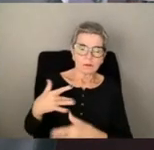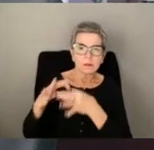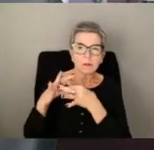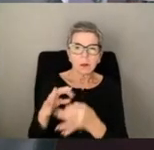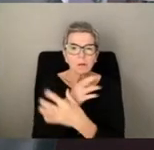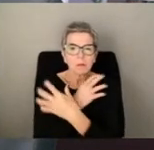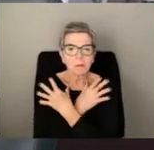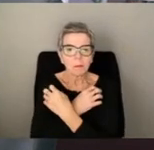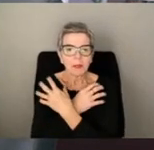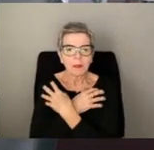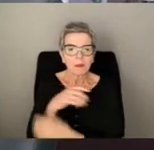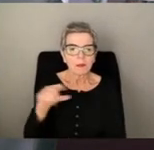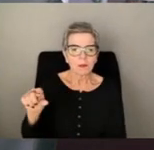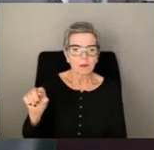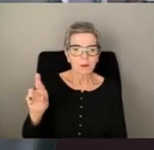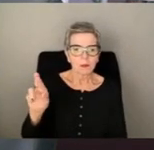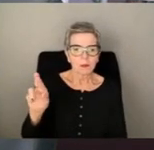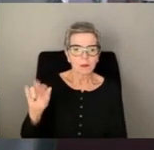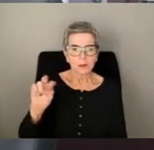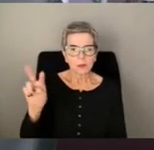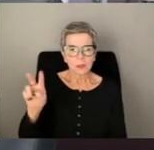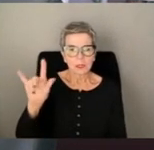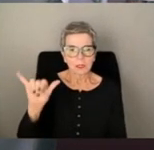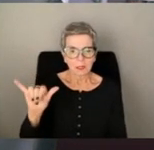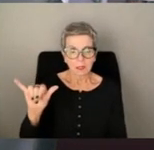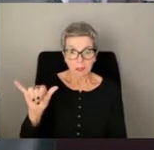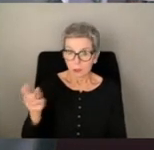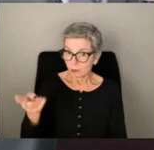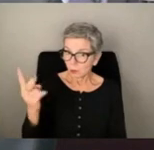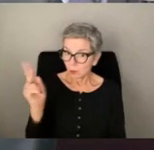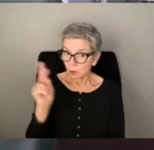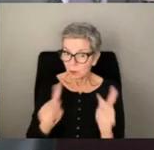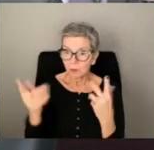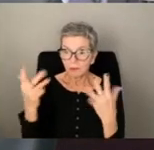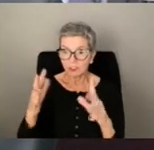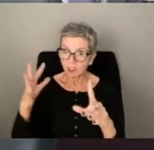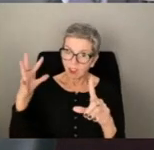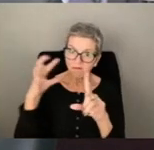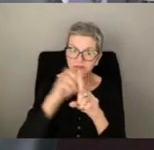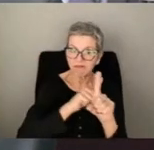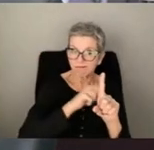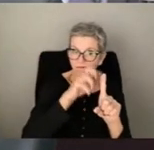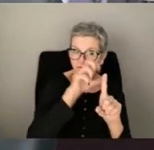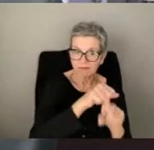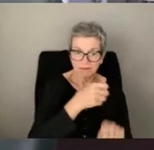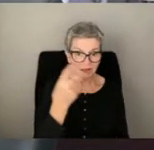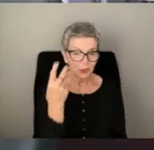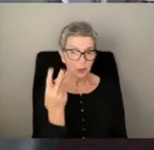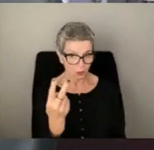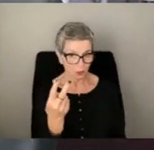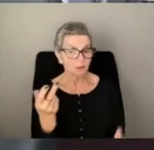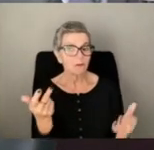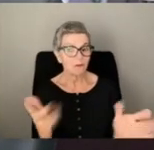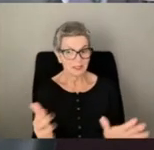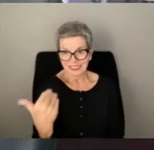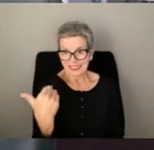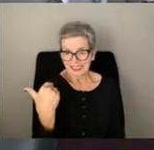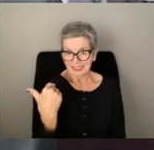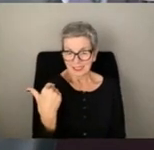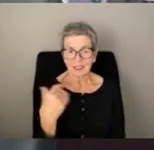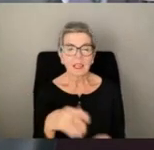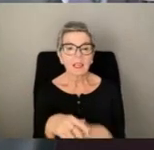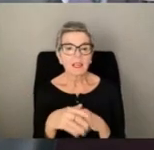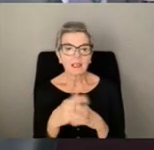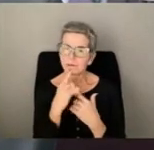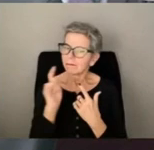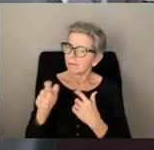mauled just this year in Alberta. We have multiple incidences of negative interactions with grizzlies. We need to do something to help protect Albertans, to protect